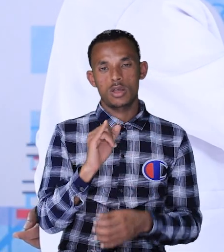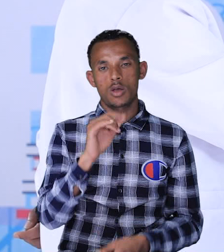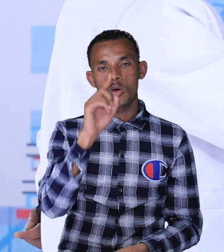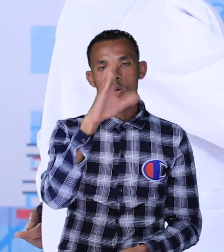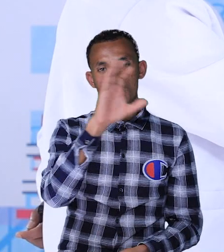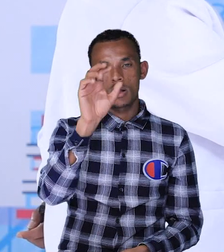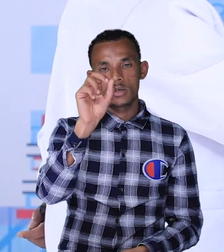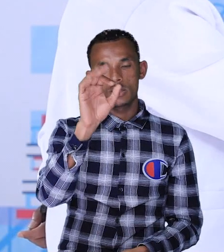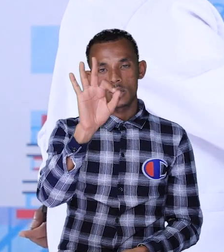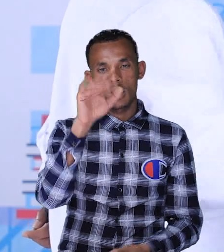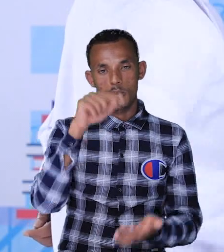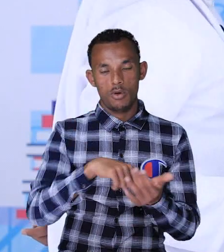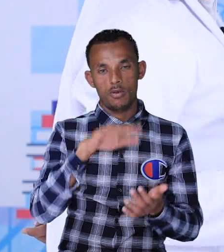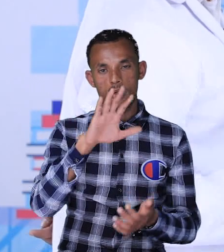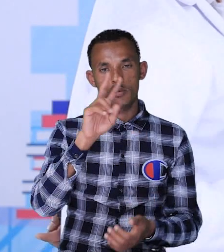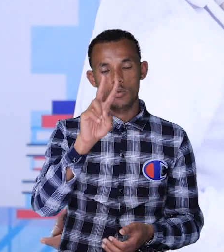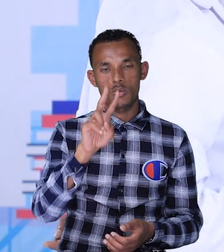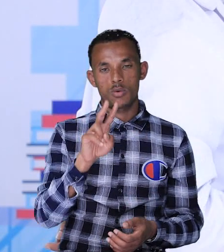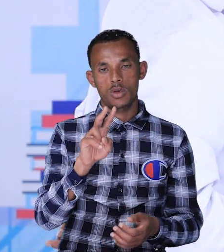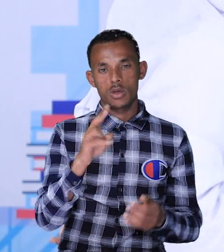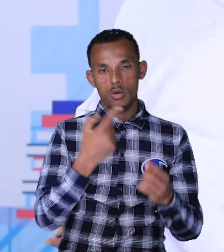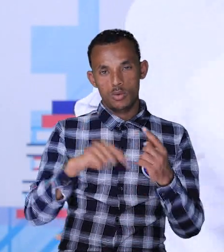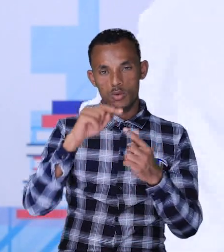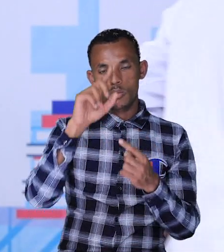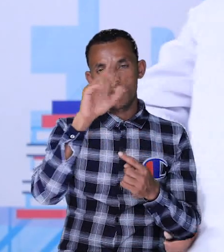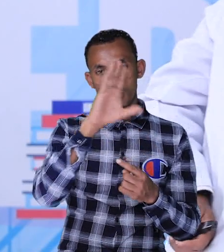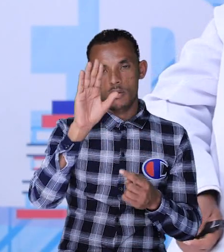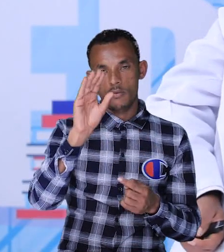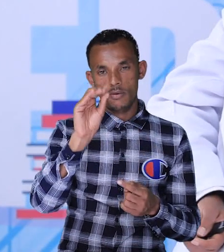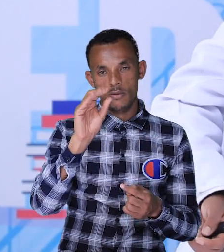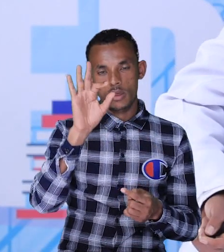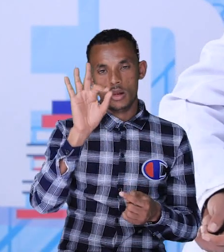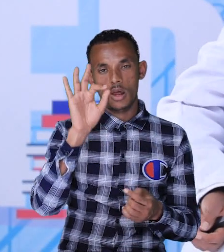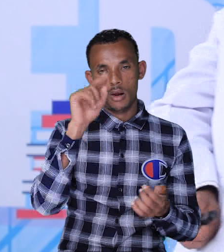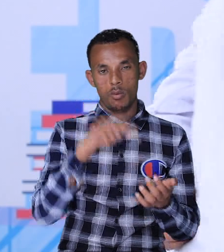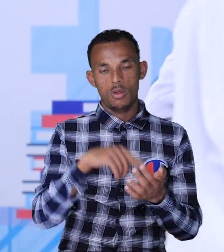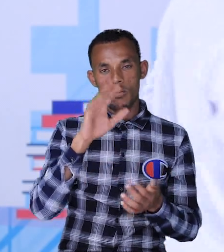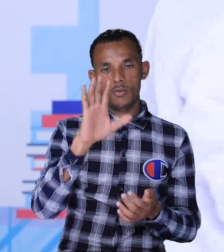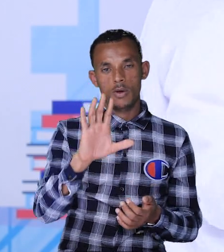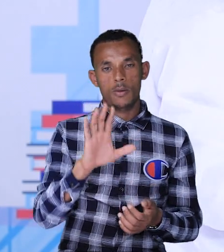139.5 to 159.5. to